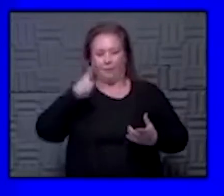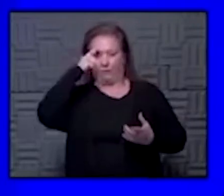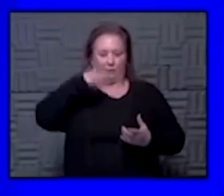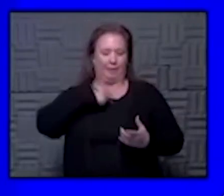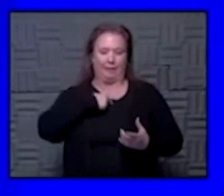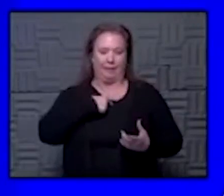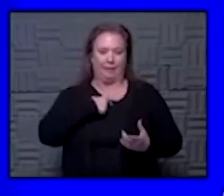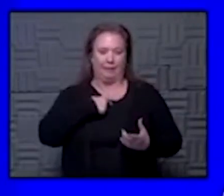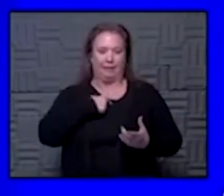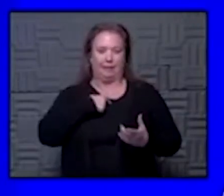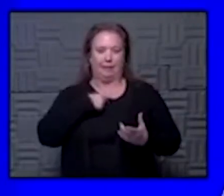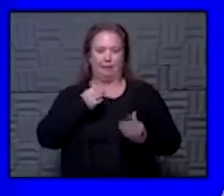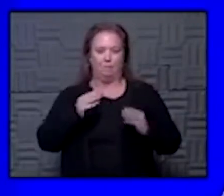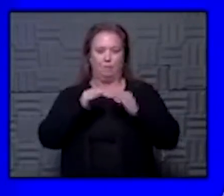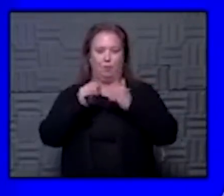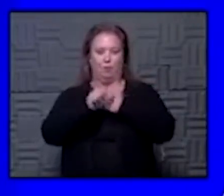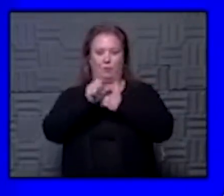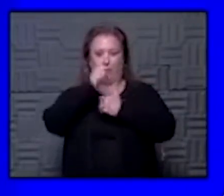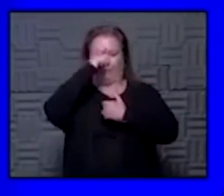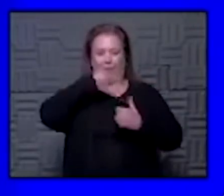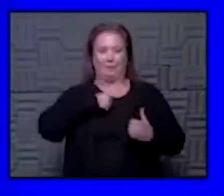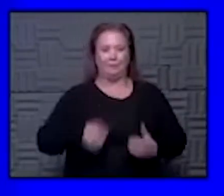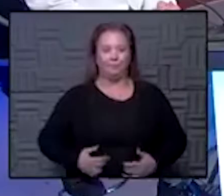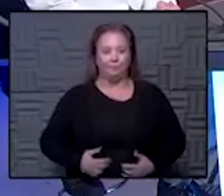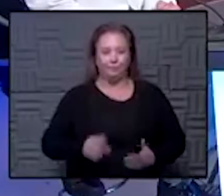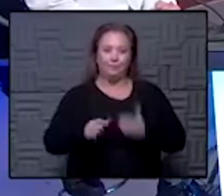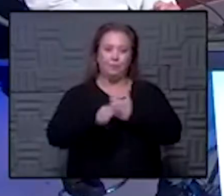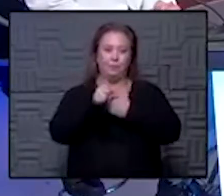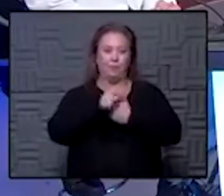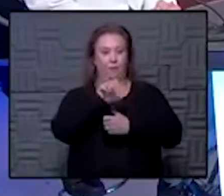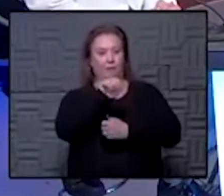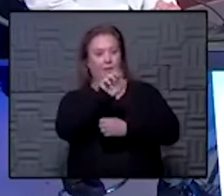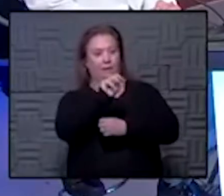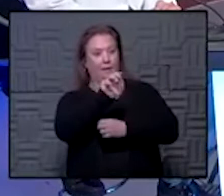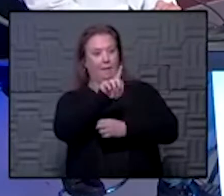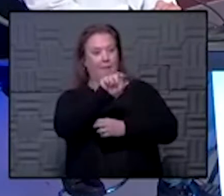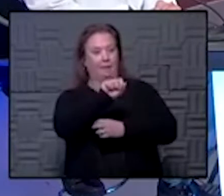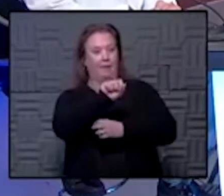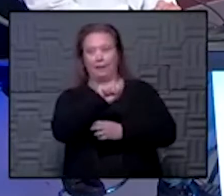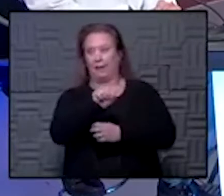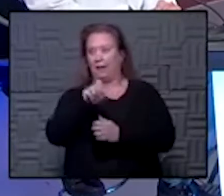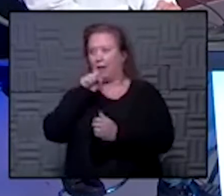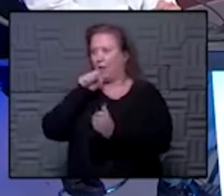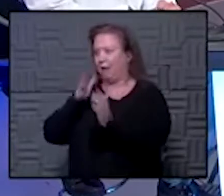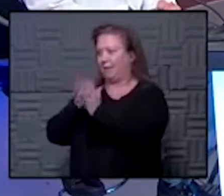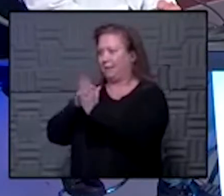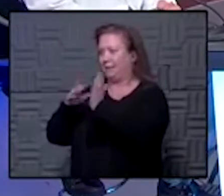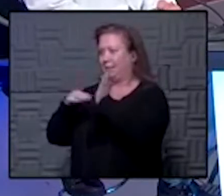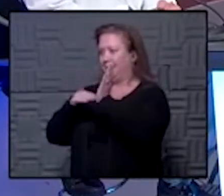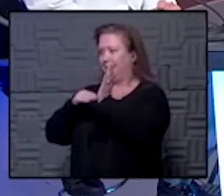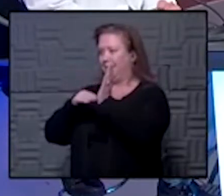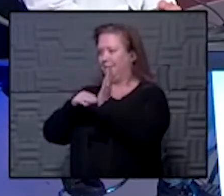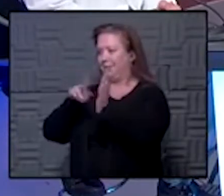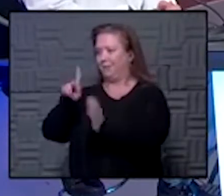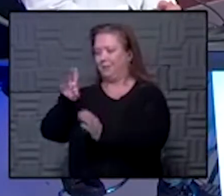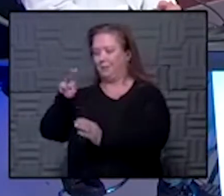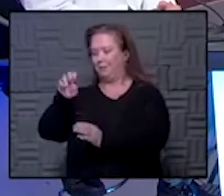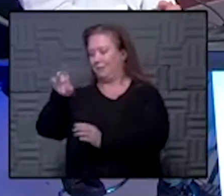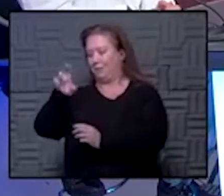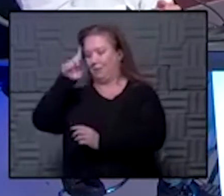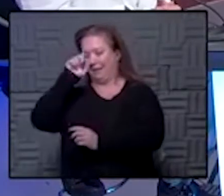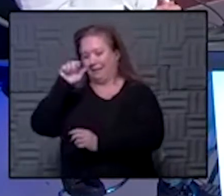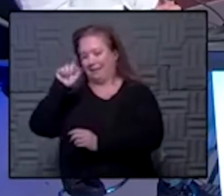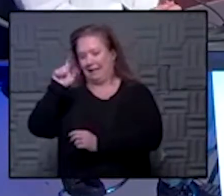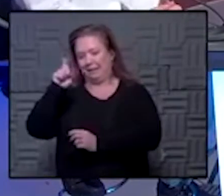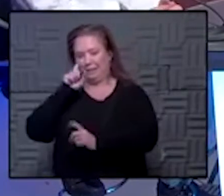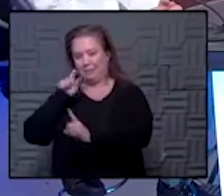not, it's probably a little bit more risky. So. Amanda, you exercise a lot. I won't ask Dr. Coomer because his wife Alex will give him